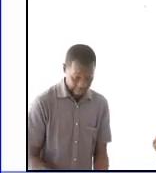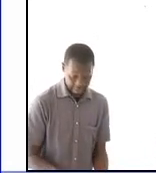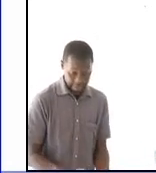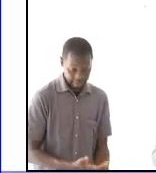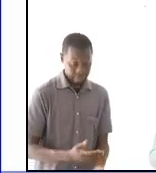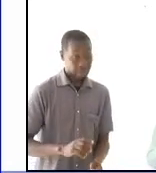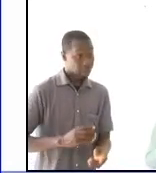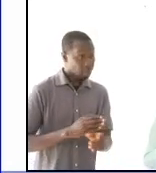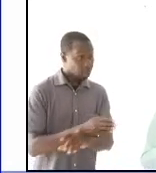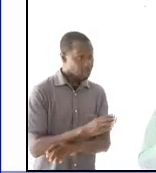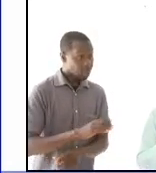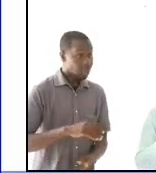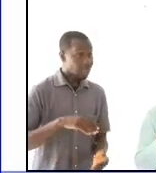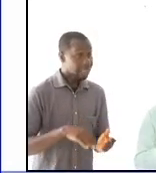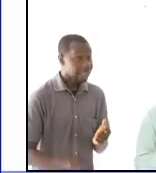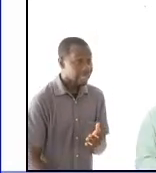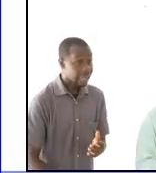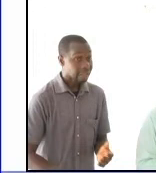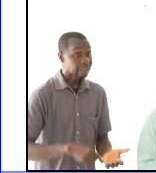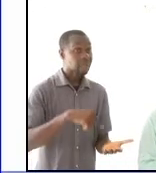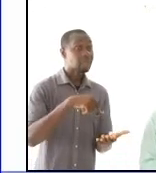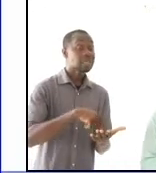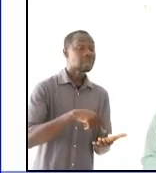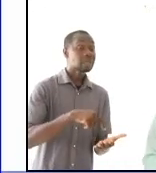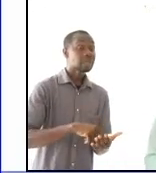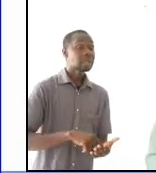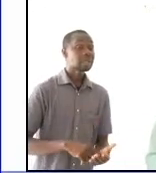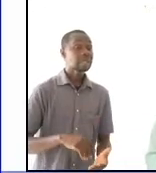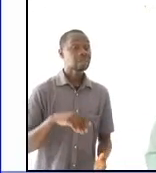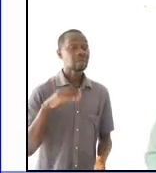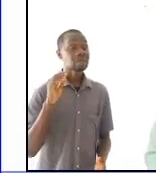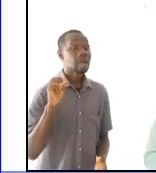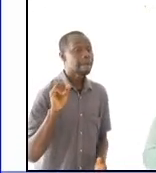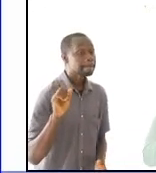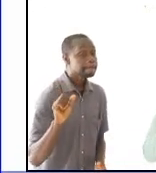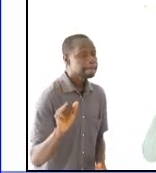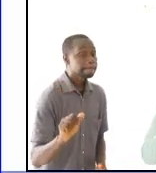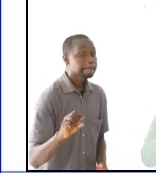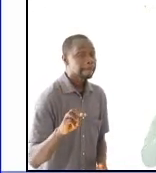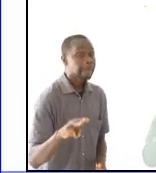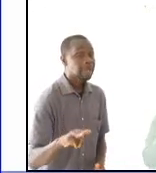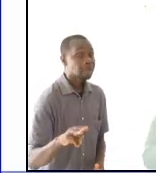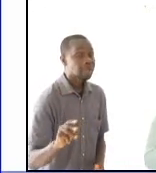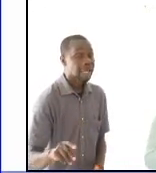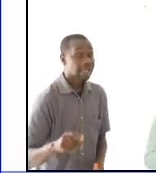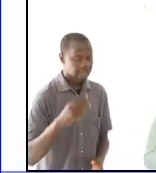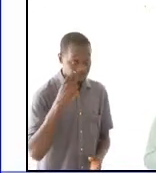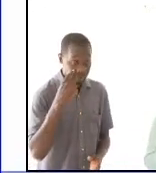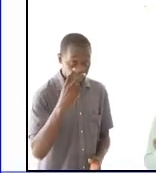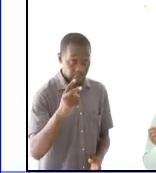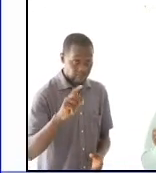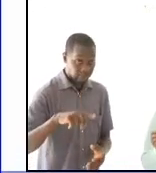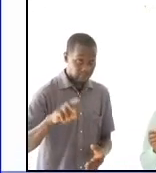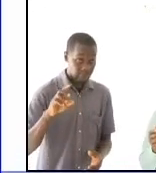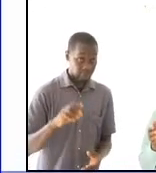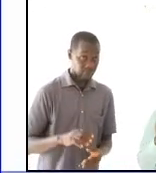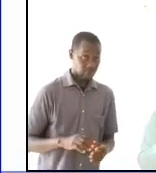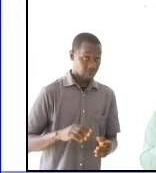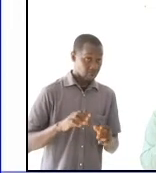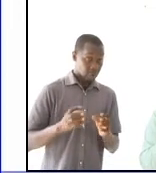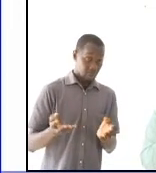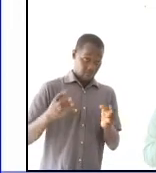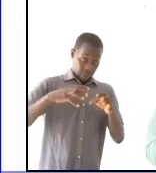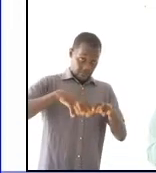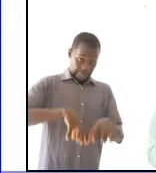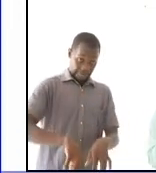they continue down to the middle part that is called the medulla. That's where you have those tubes, and then these tubes